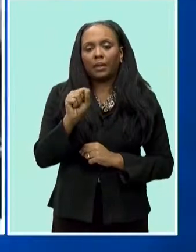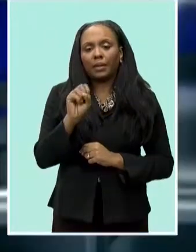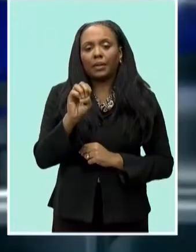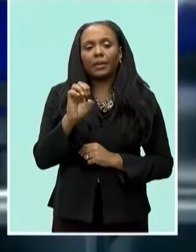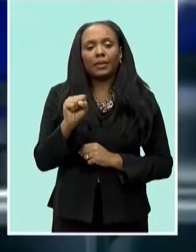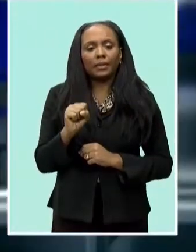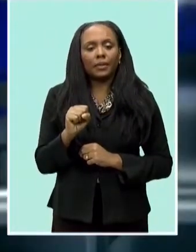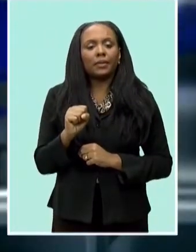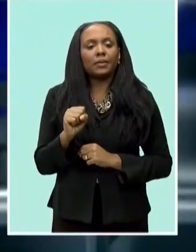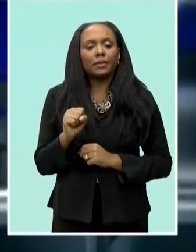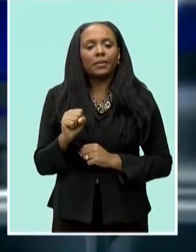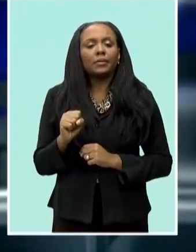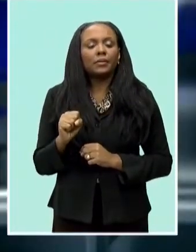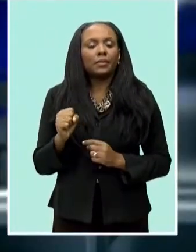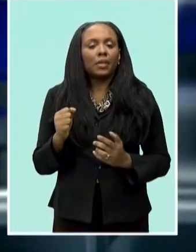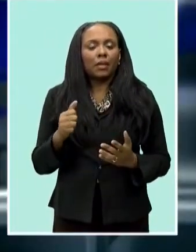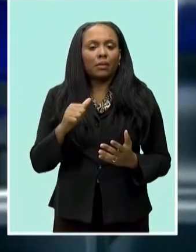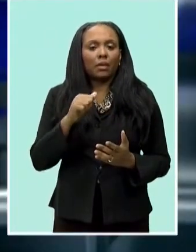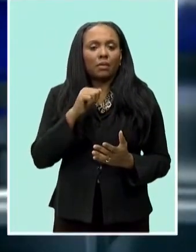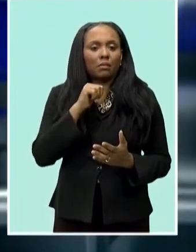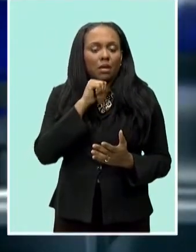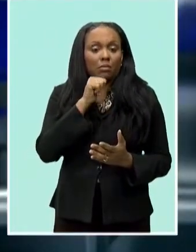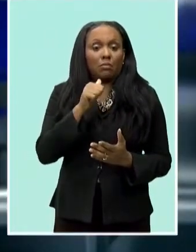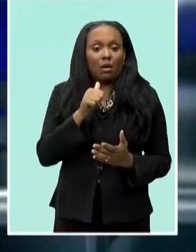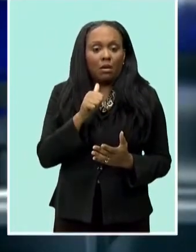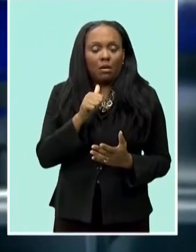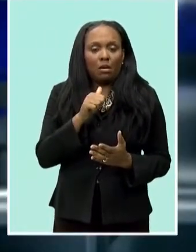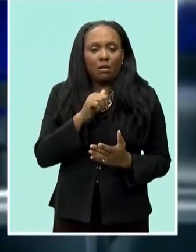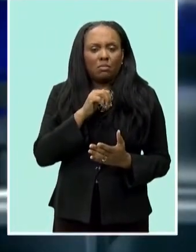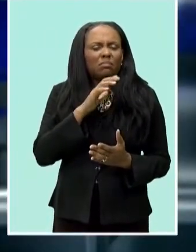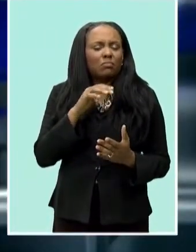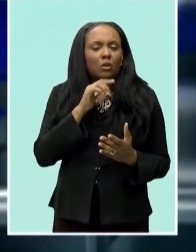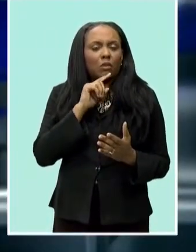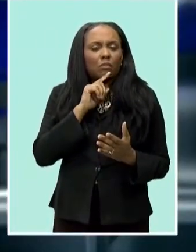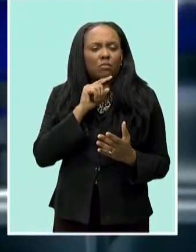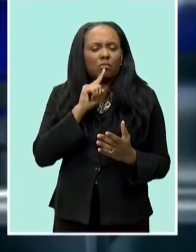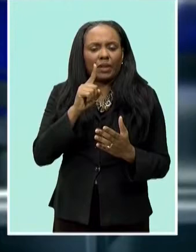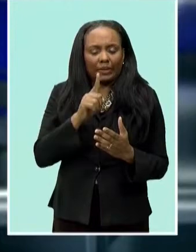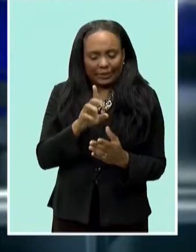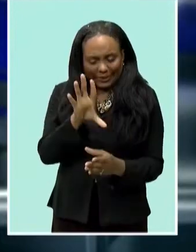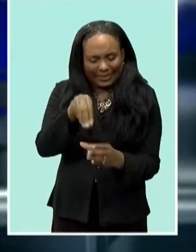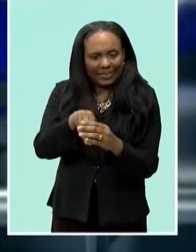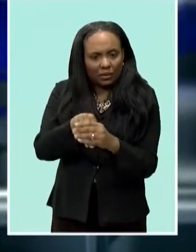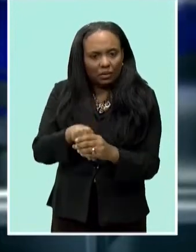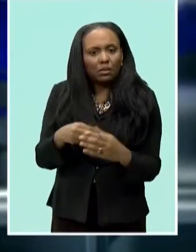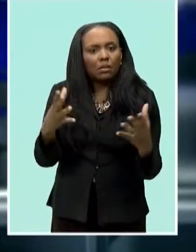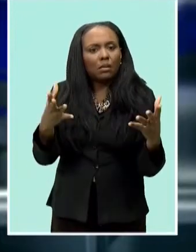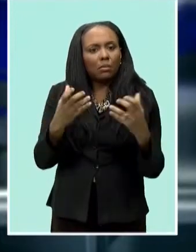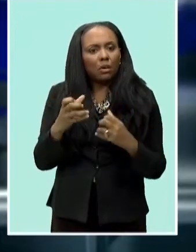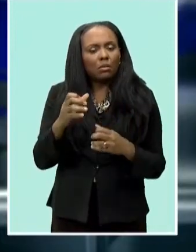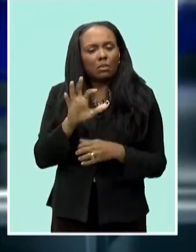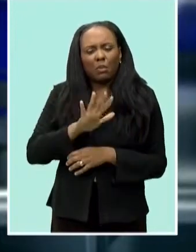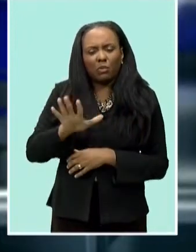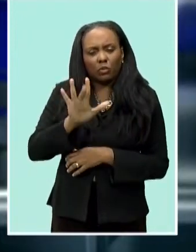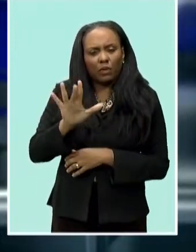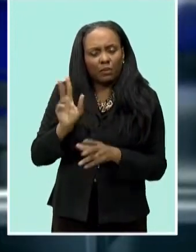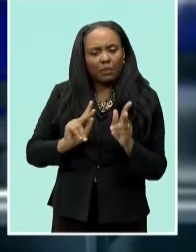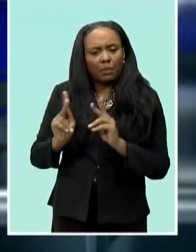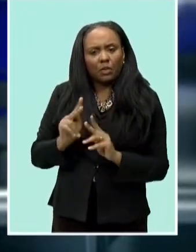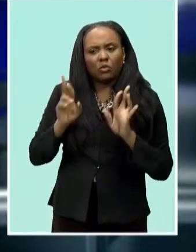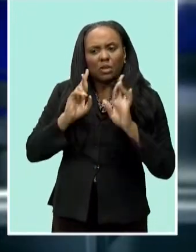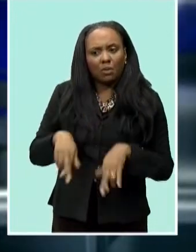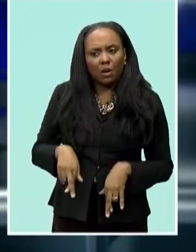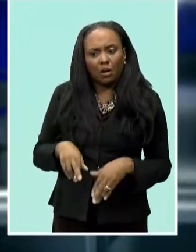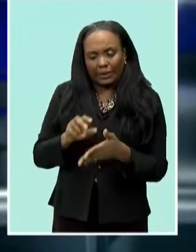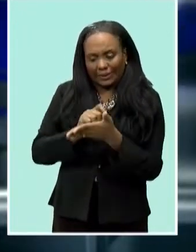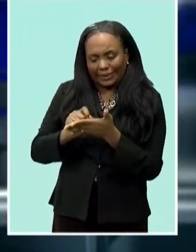tribunal has reached out to approximately 25 more people within that 200 backlog to respond to the tribunal by sending important